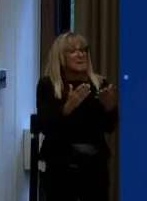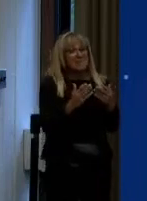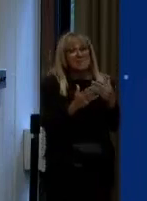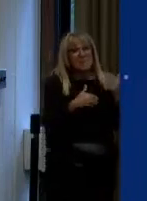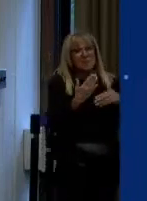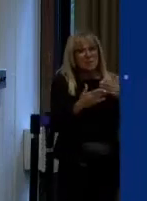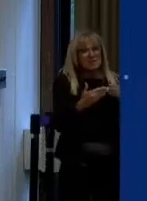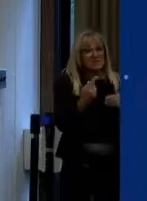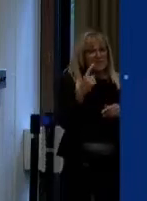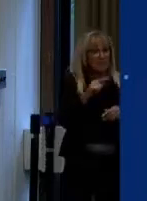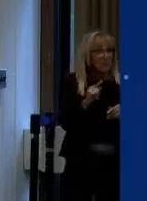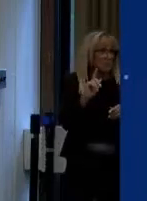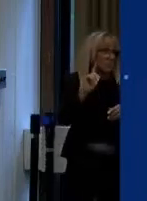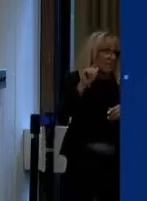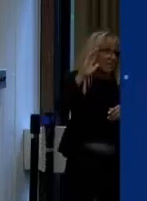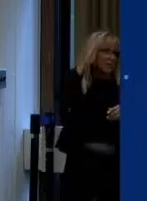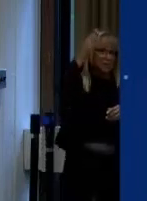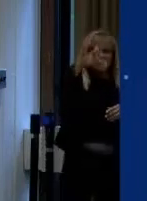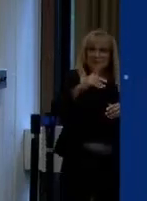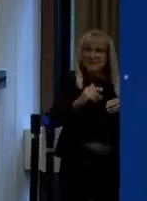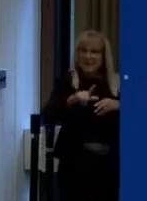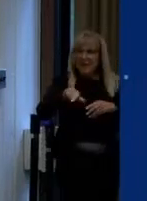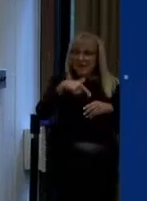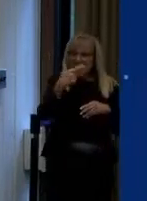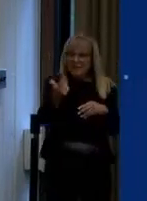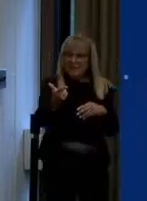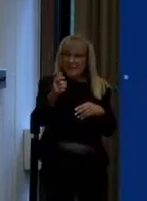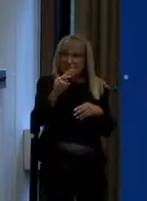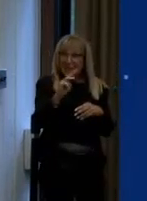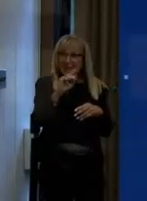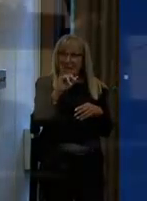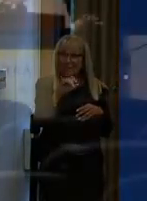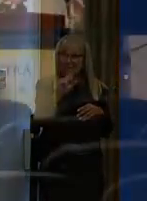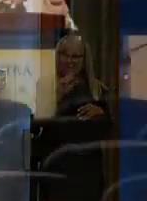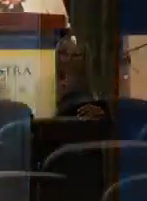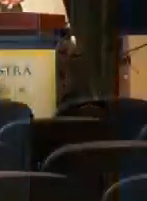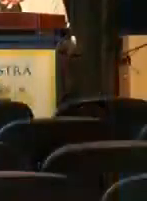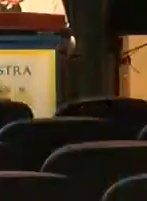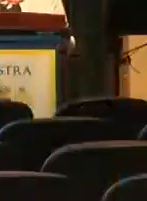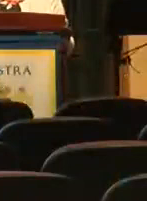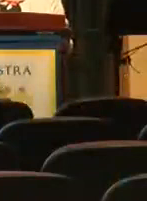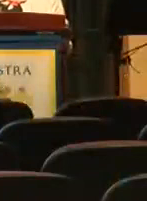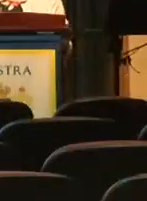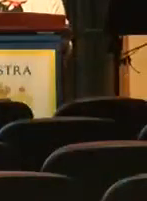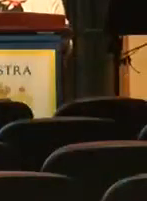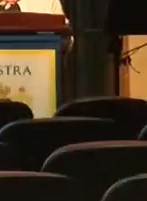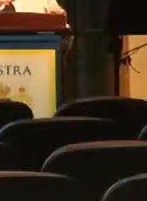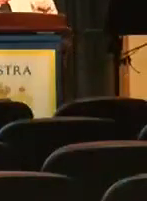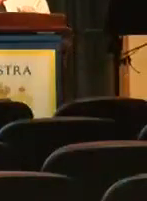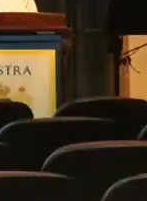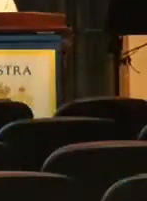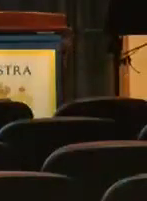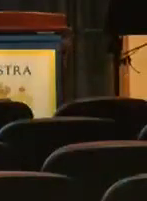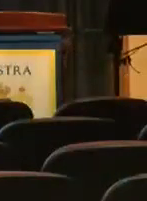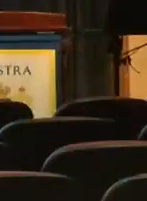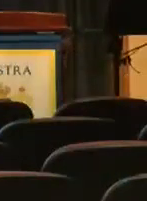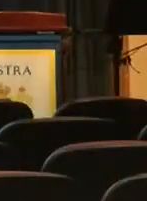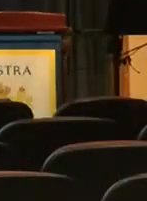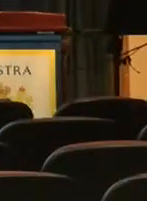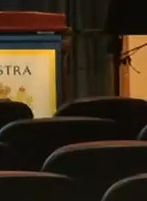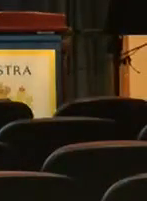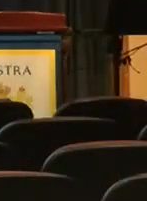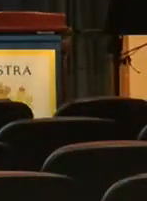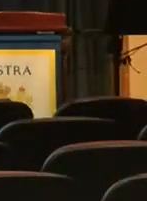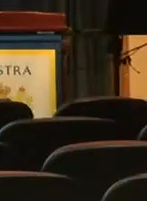down the road. Pizza. And next, I think we have Ms. Turbacy, right? Doing the teacher toolbox. Did I get that right? The Bunkick. Thank